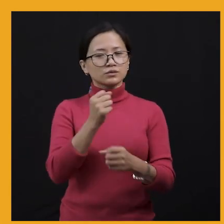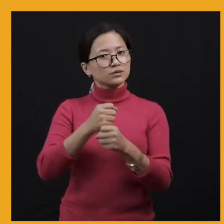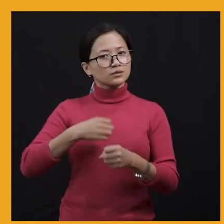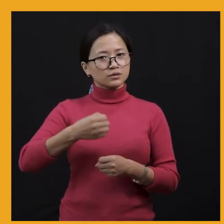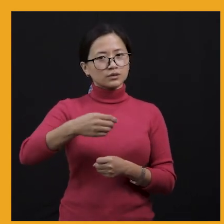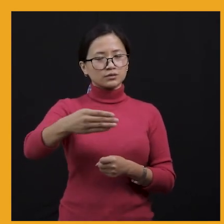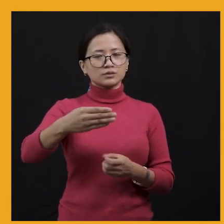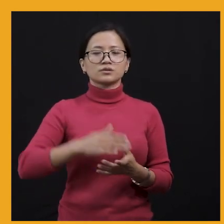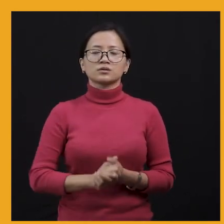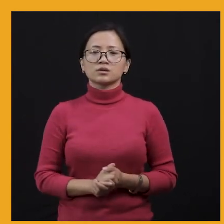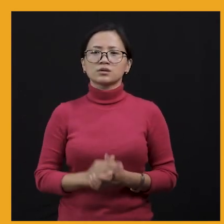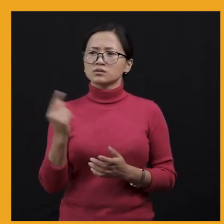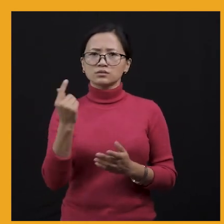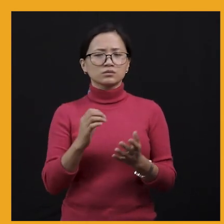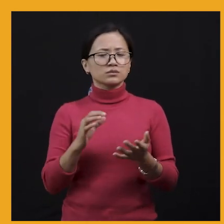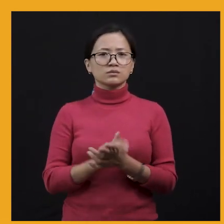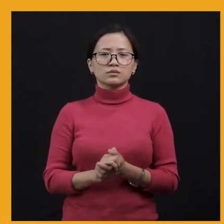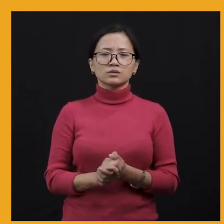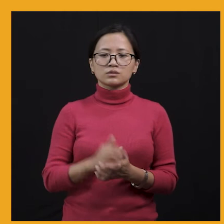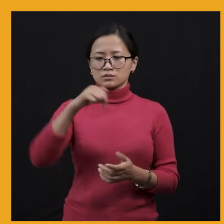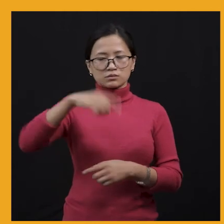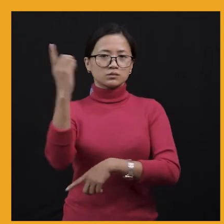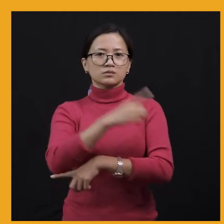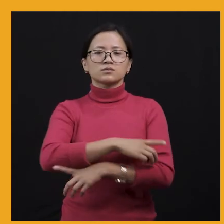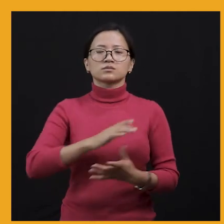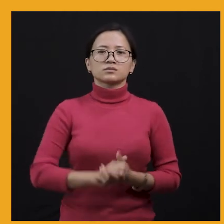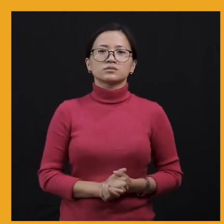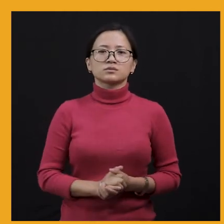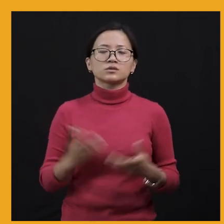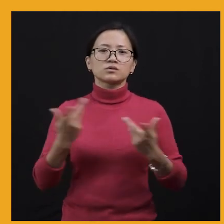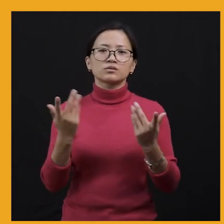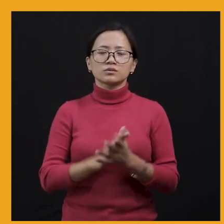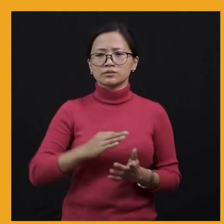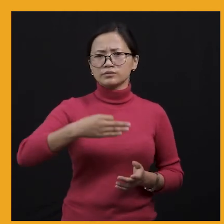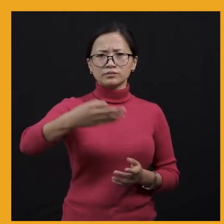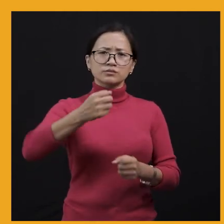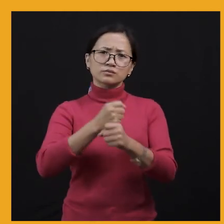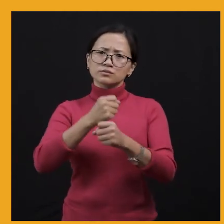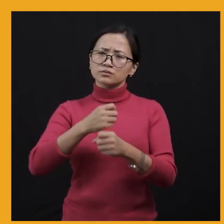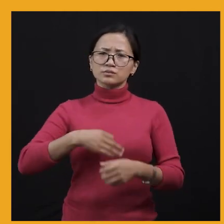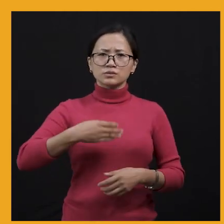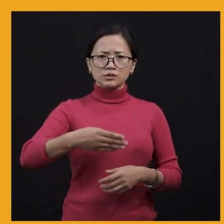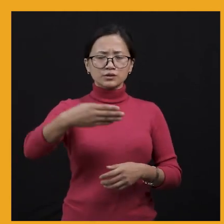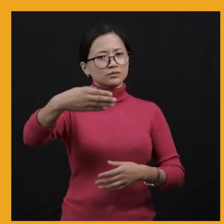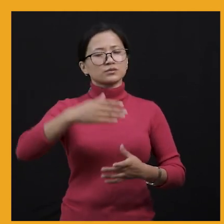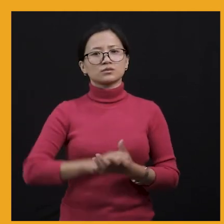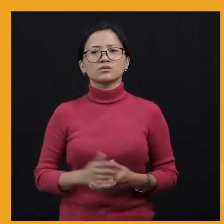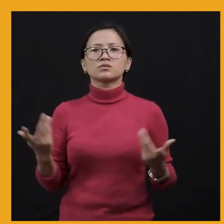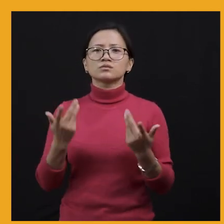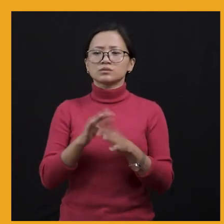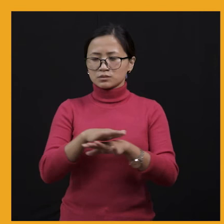generation. If we use up our natural resources today, then what about our future generation tomorrow? What will happen to